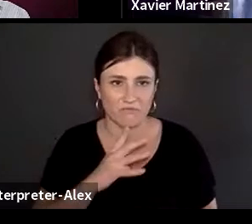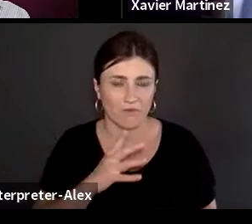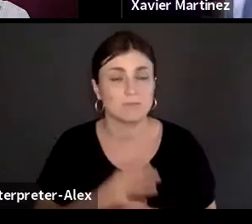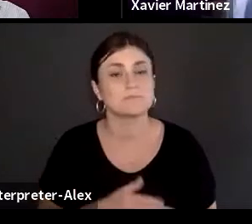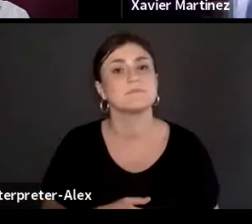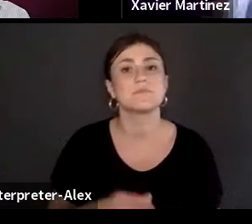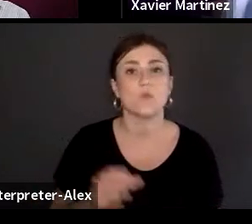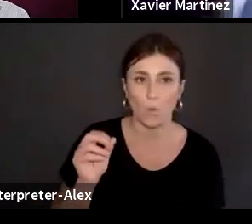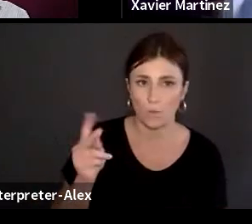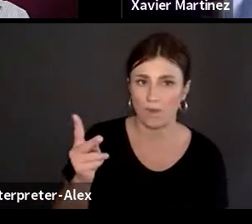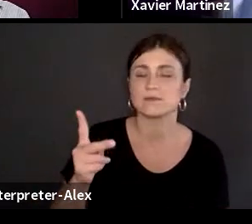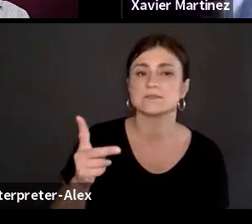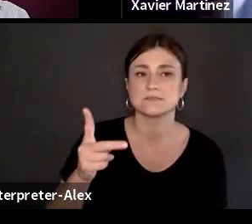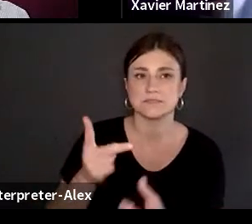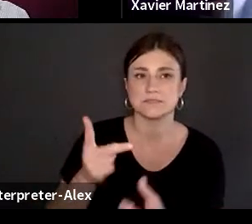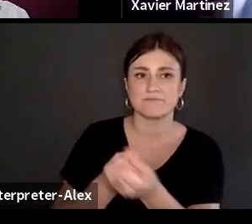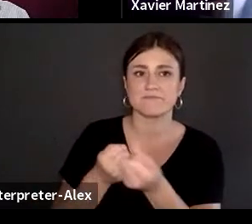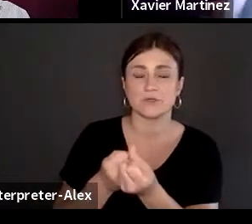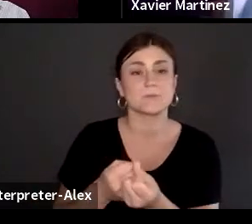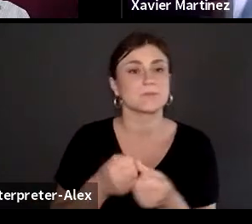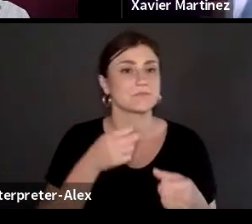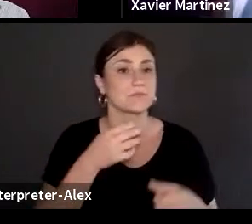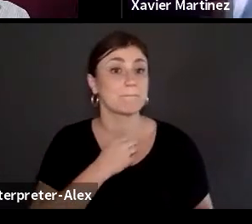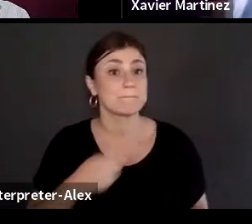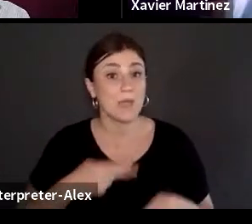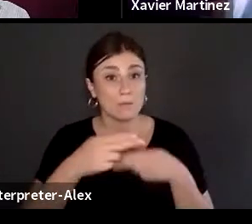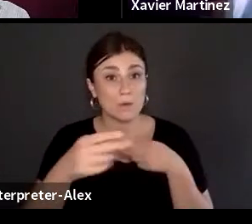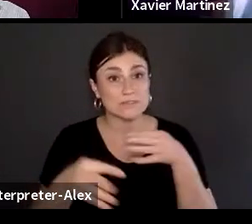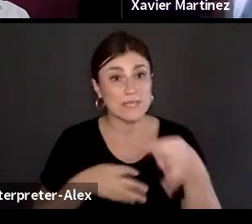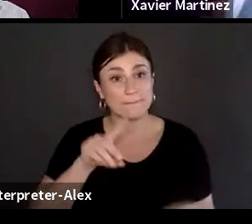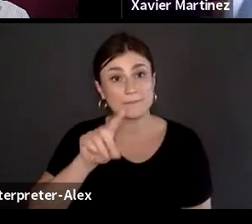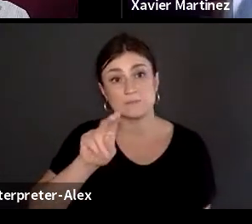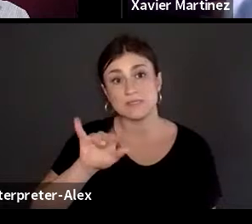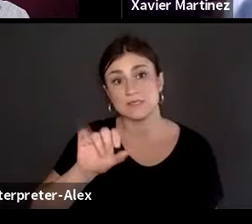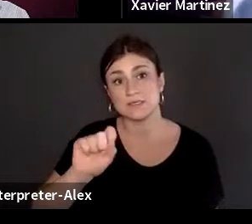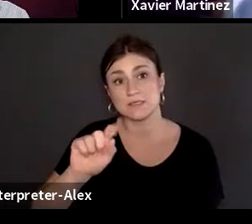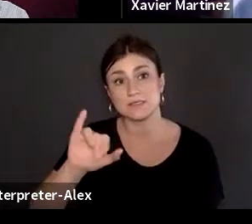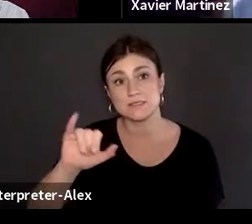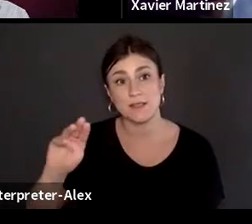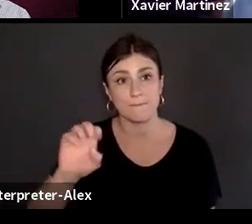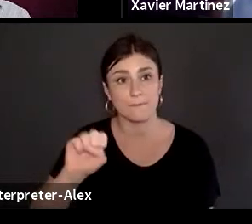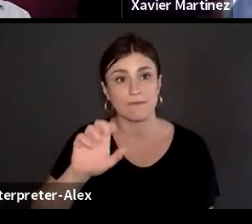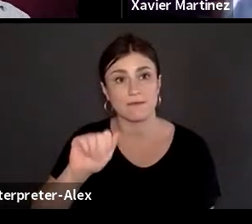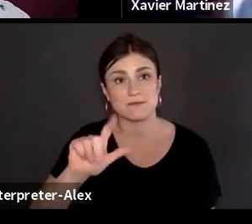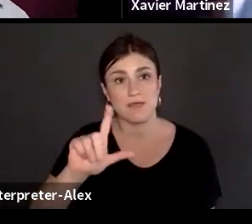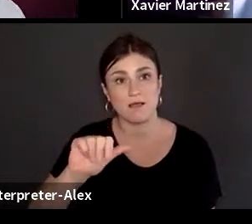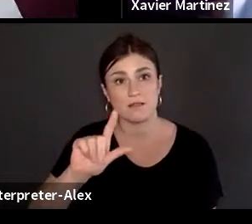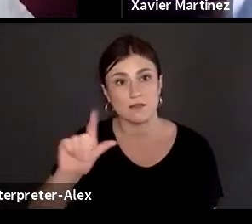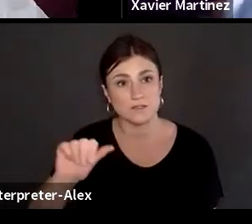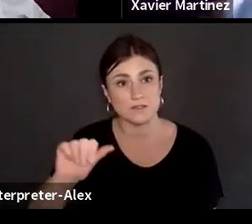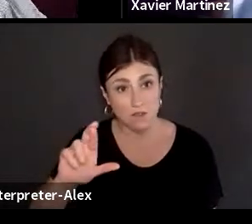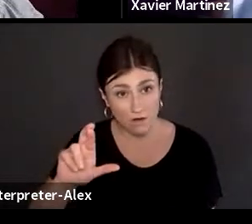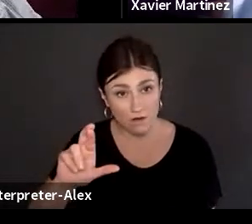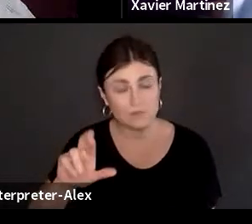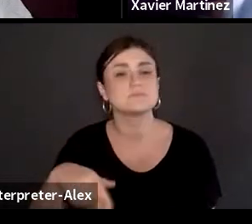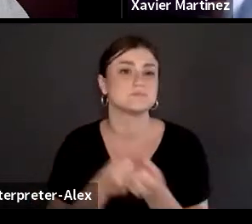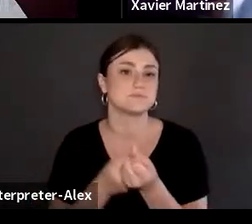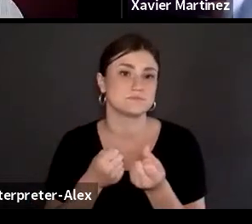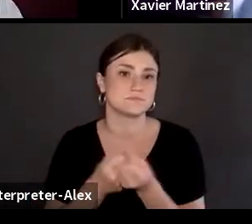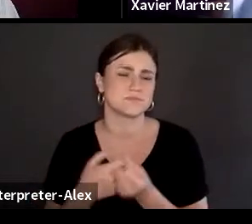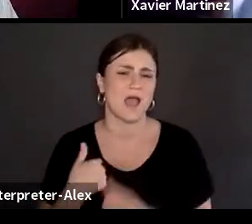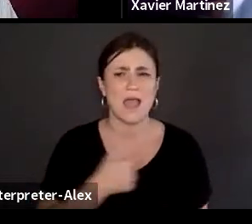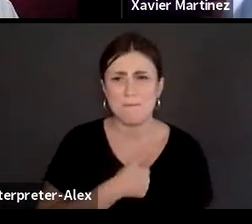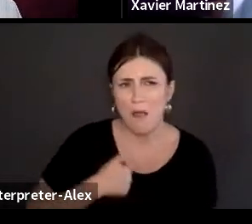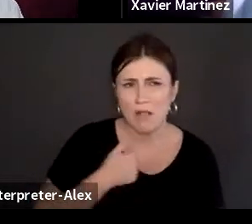Okay, Mayor Pro Tem Dennis Tim Salazar. I am for the motion. And I apologize, did